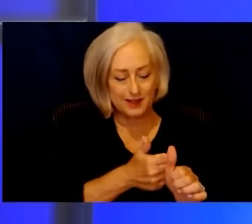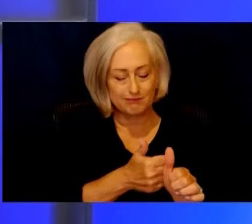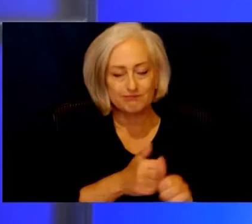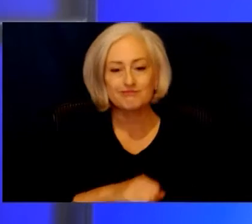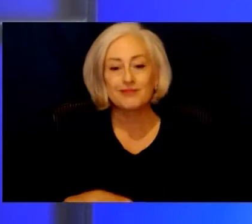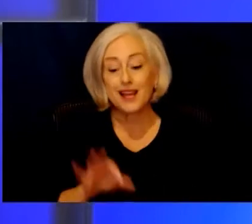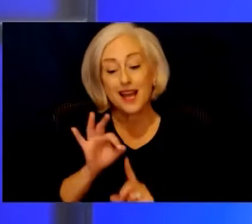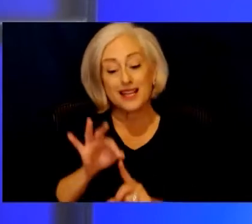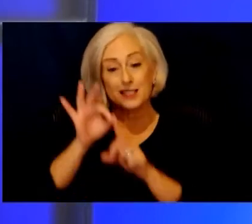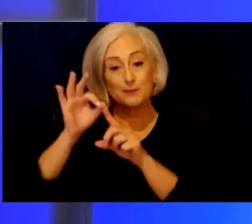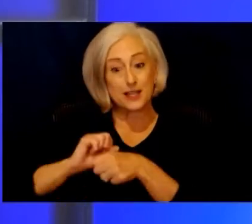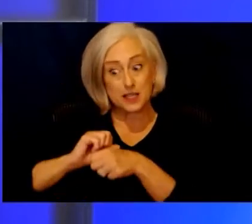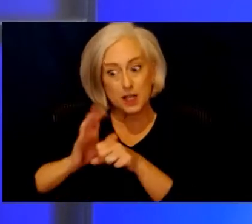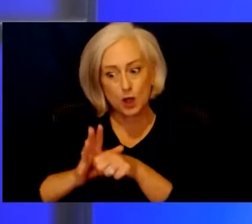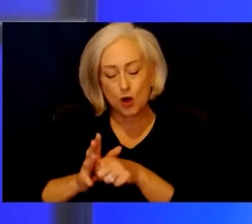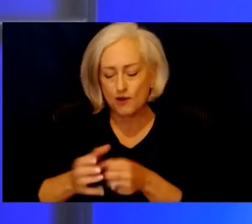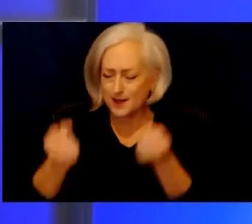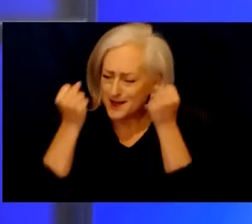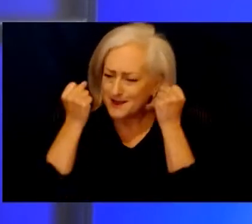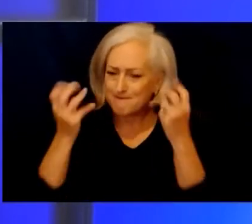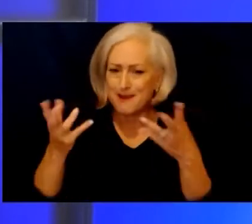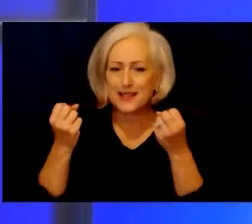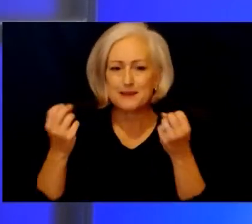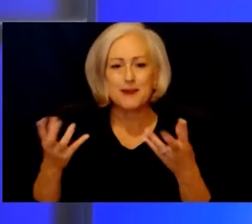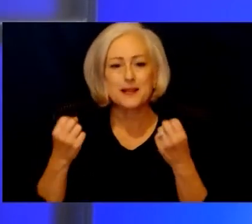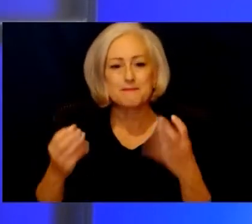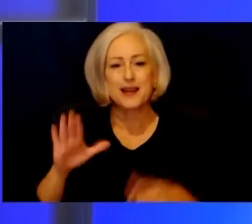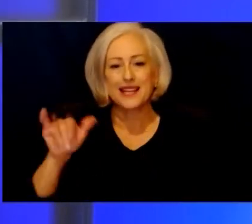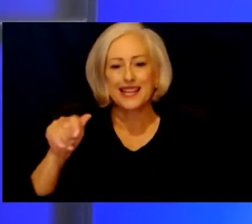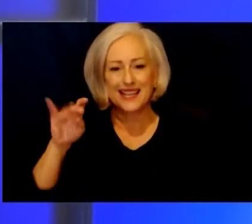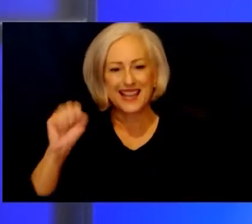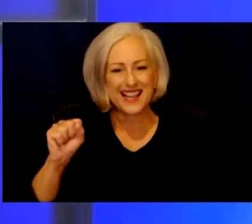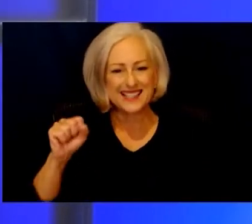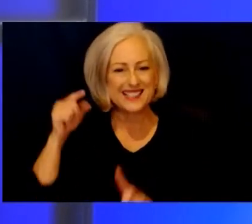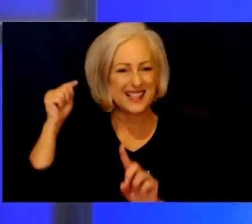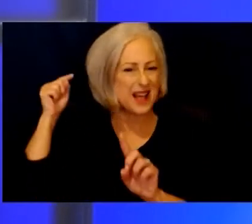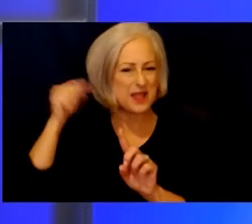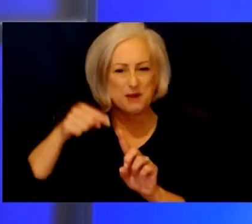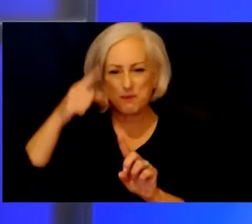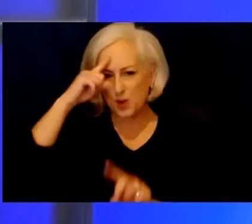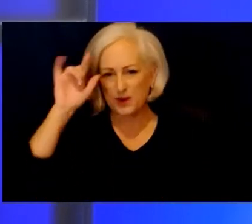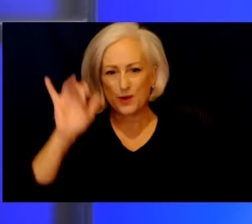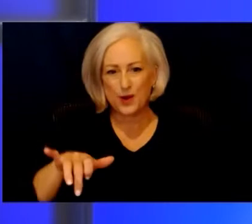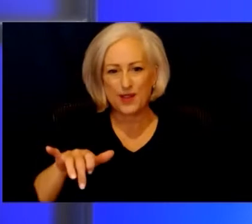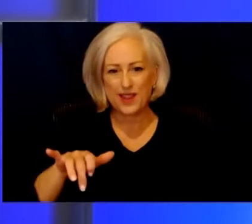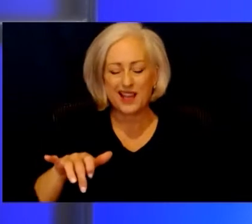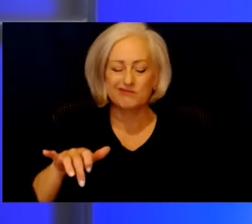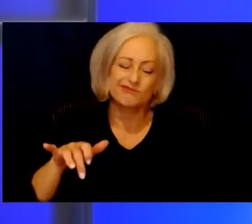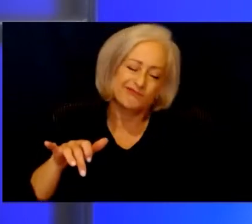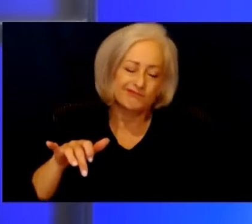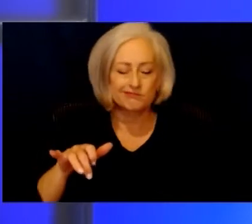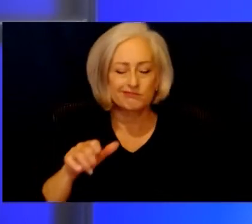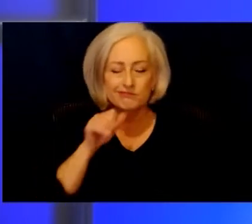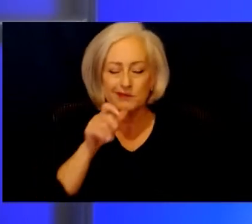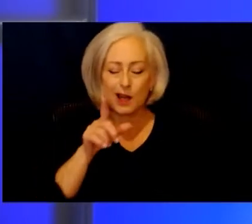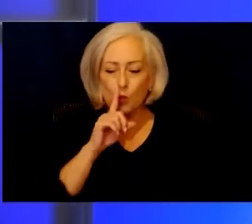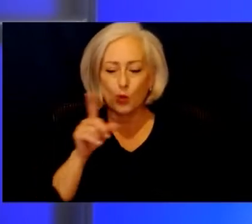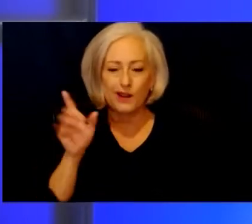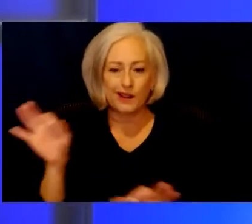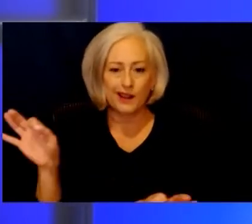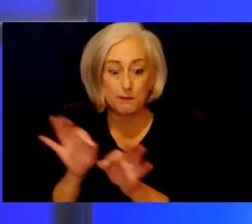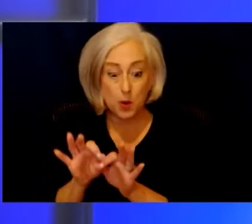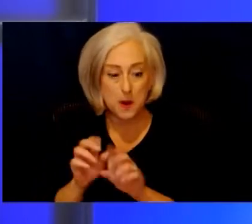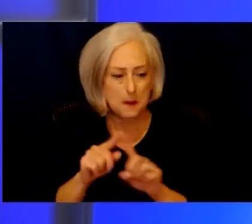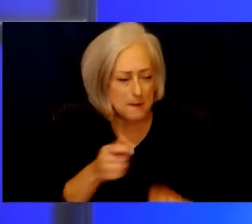cases, the point of doing contact tracing really is kind of lost. But when you have very small cases, we're